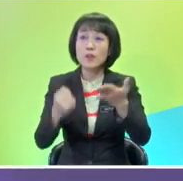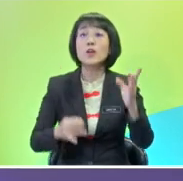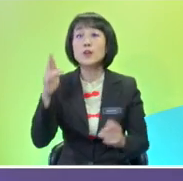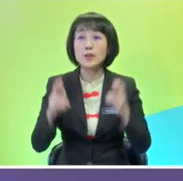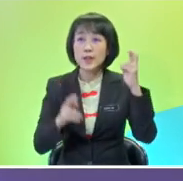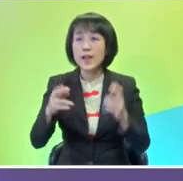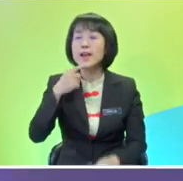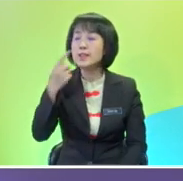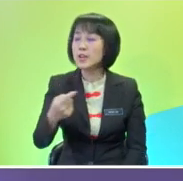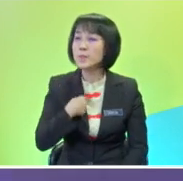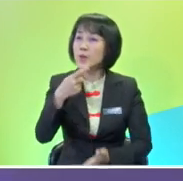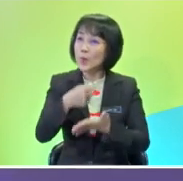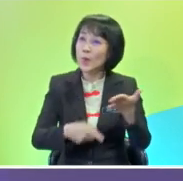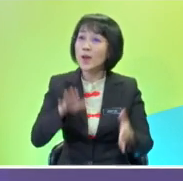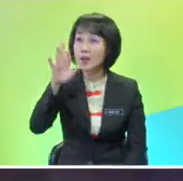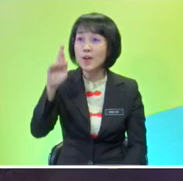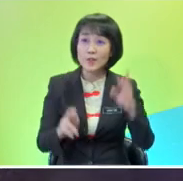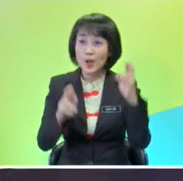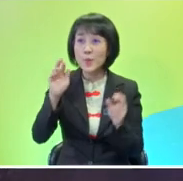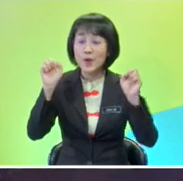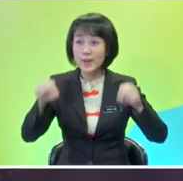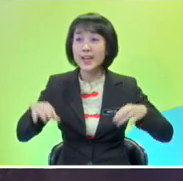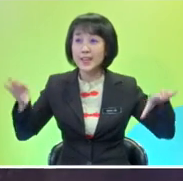robot can do? If you are ready?